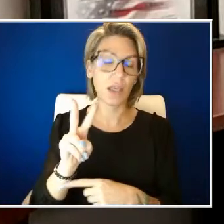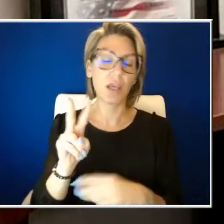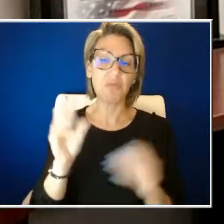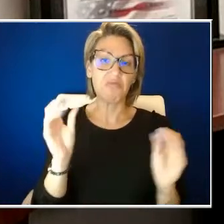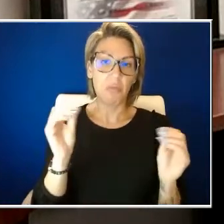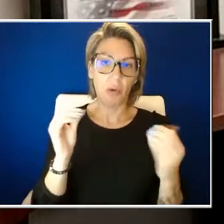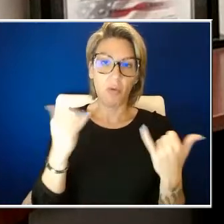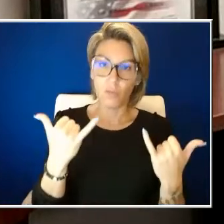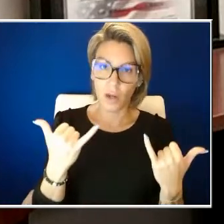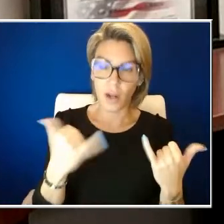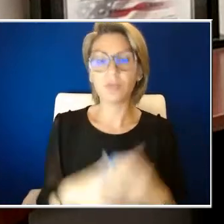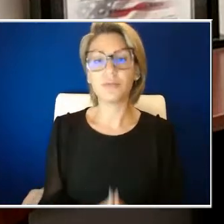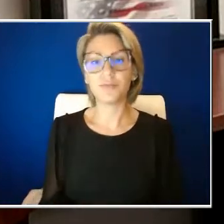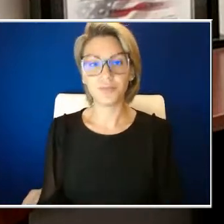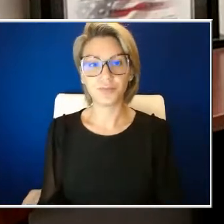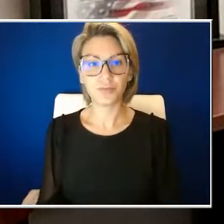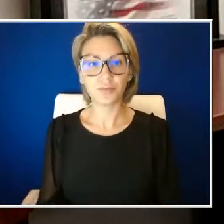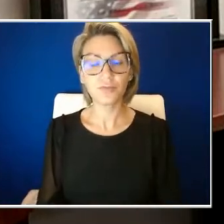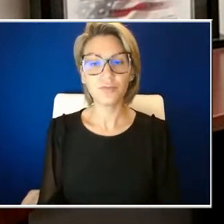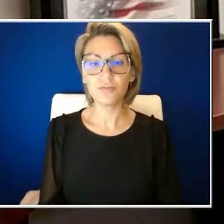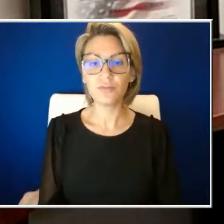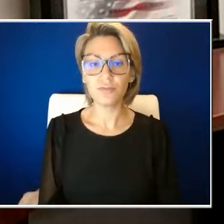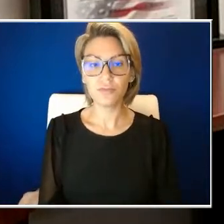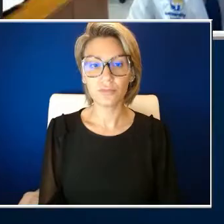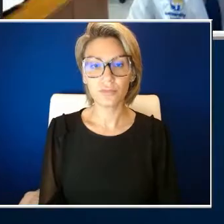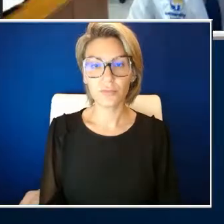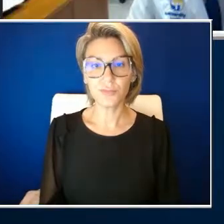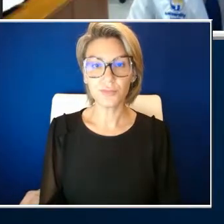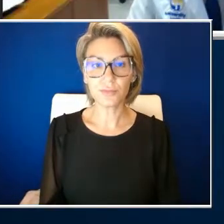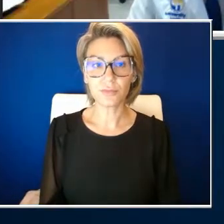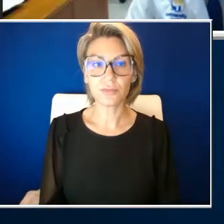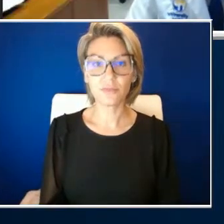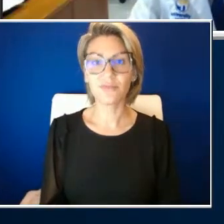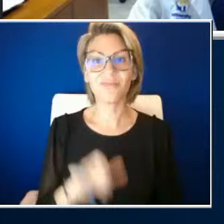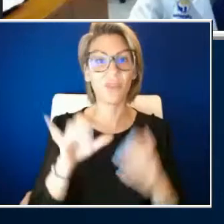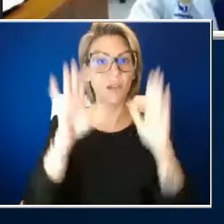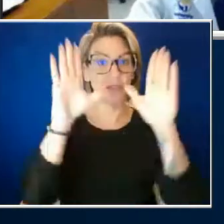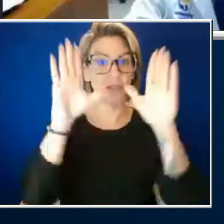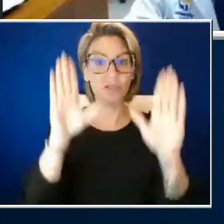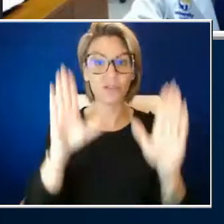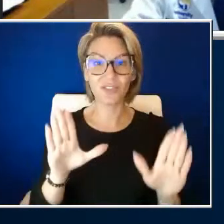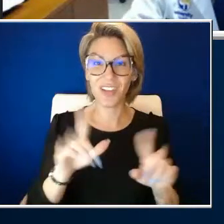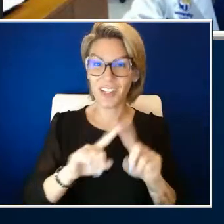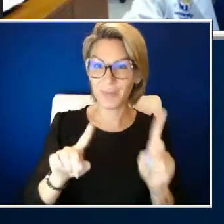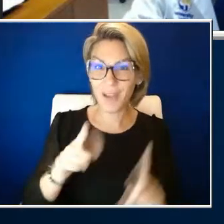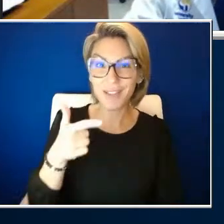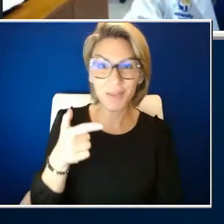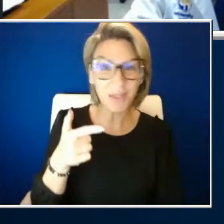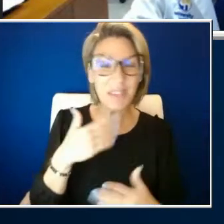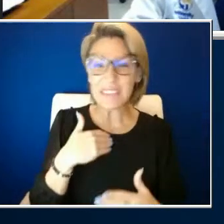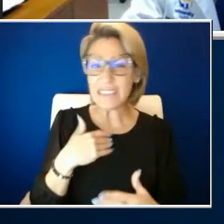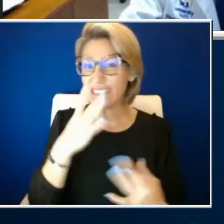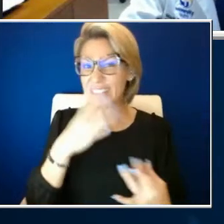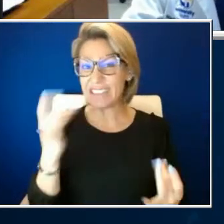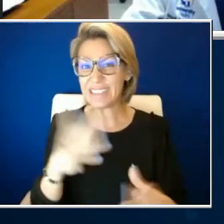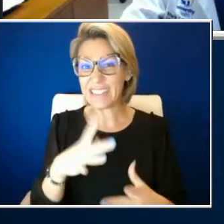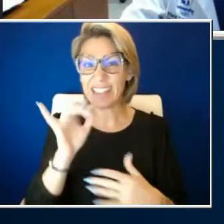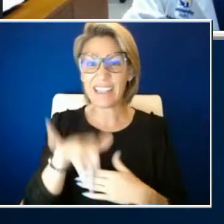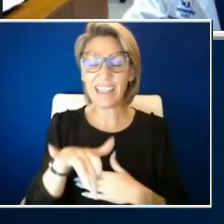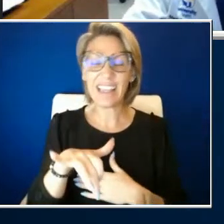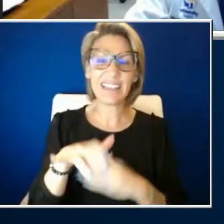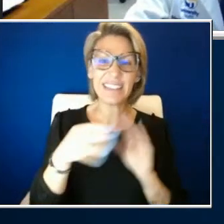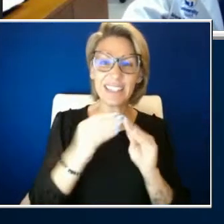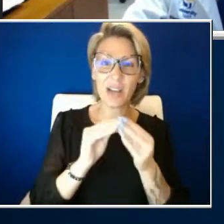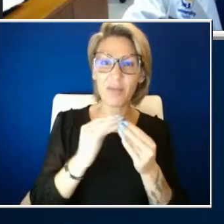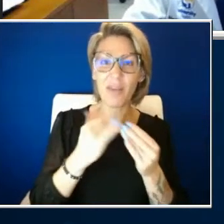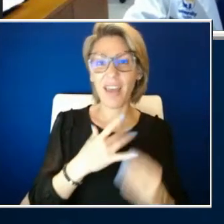that are hospitalized currently across the system. That's great, but 21, don't like that number. I mean, I liked it better when we were in single digits. How